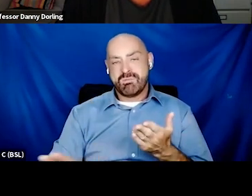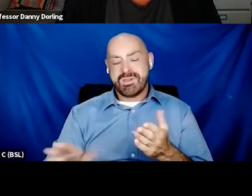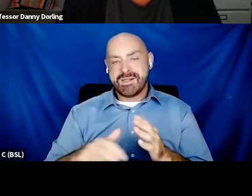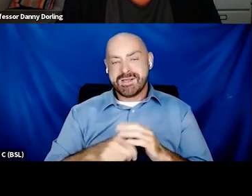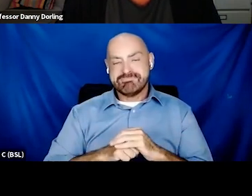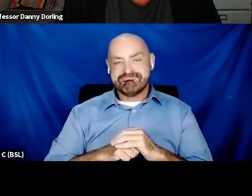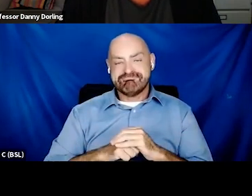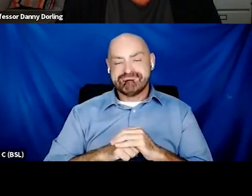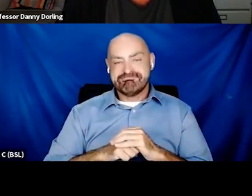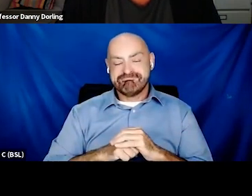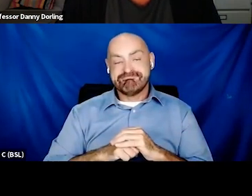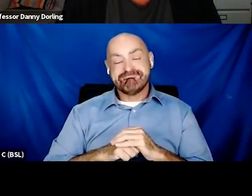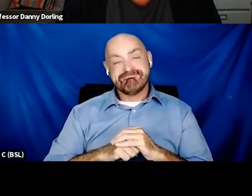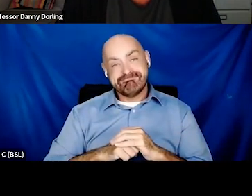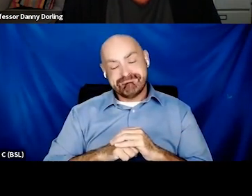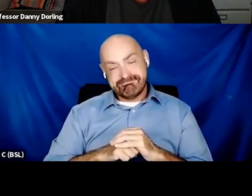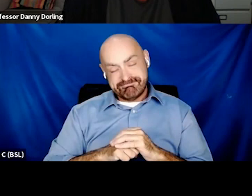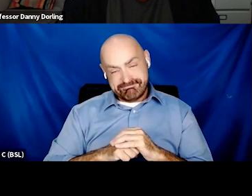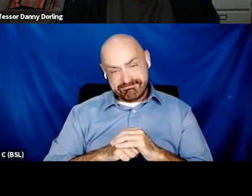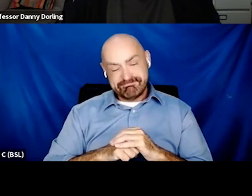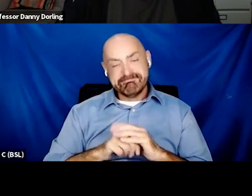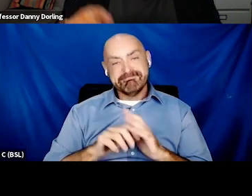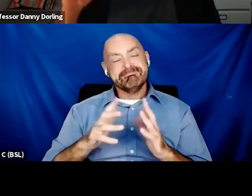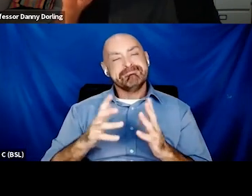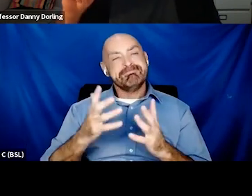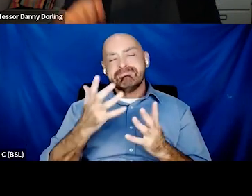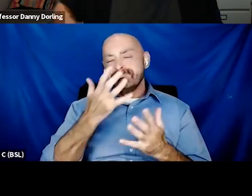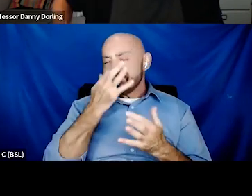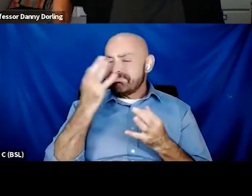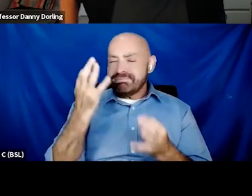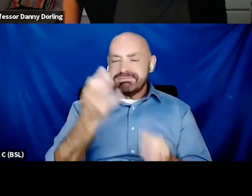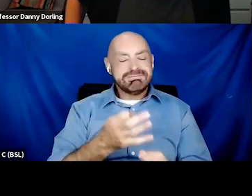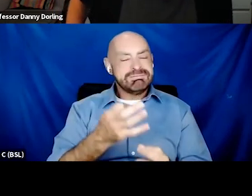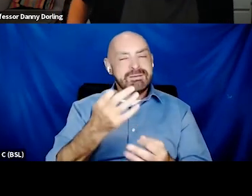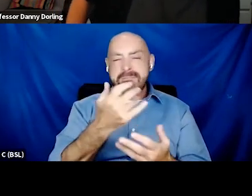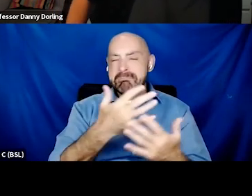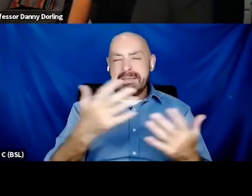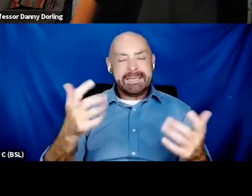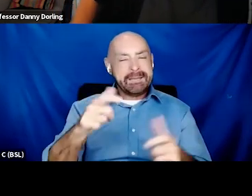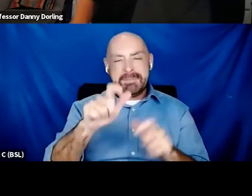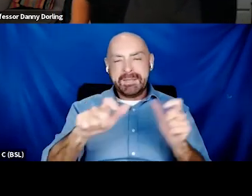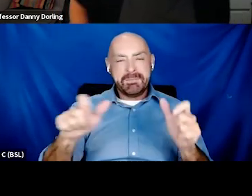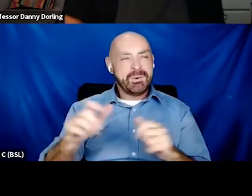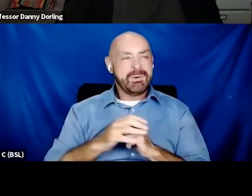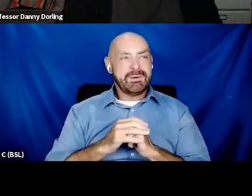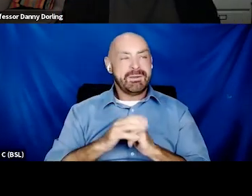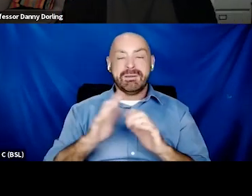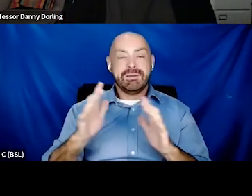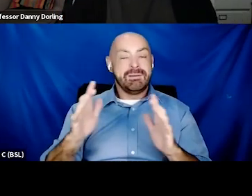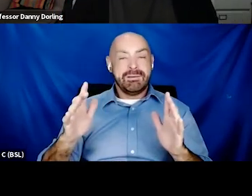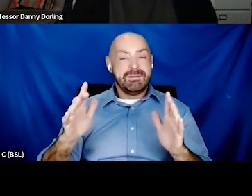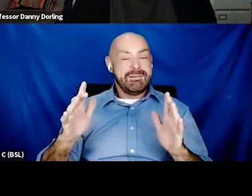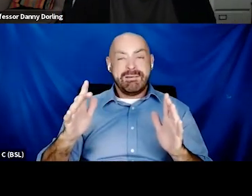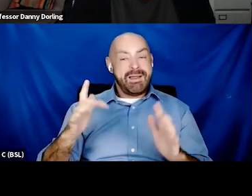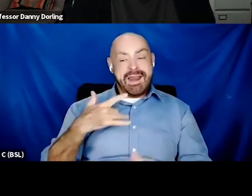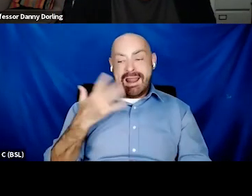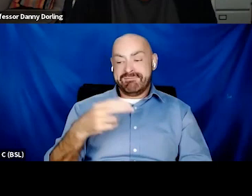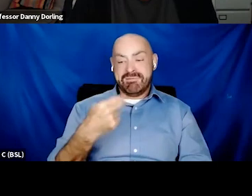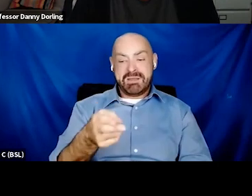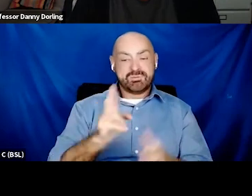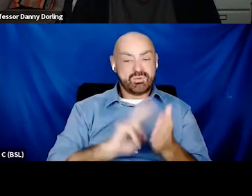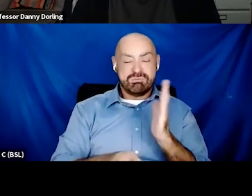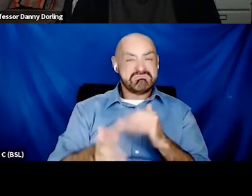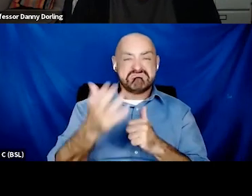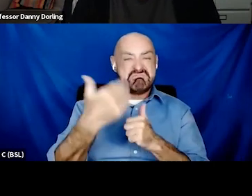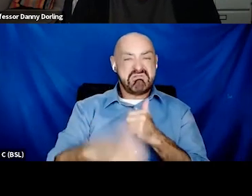the most fascinating thing for me is the proportion of people who say that life will never return to normal. And now,